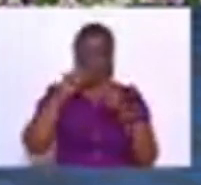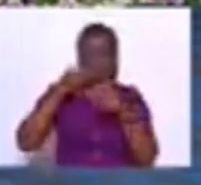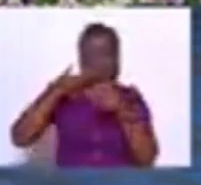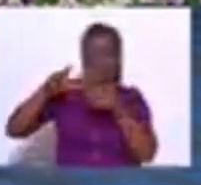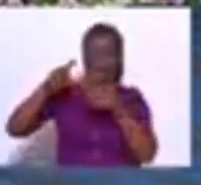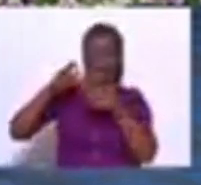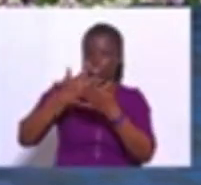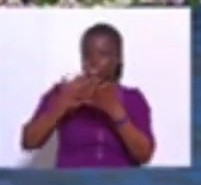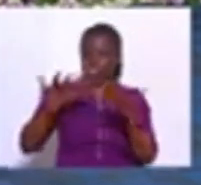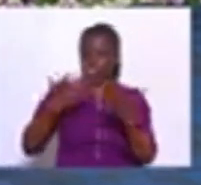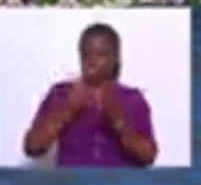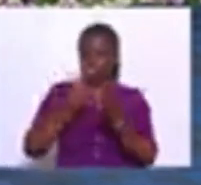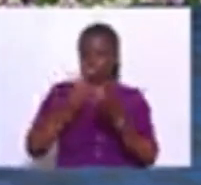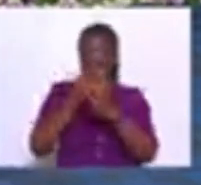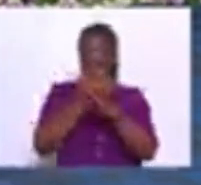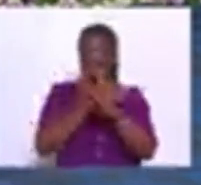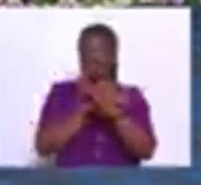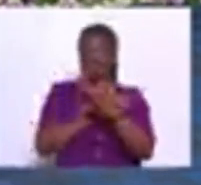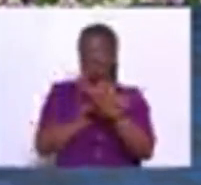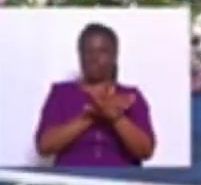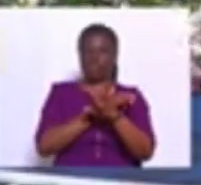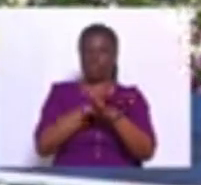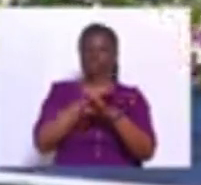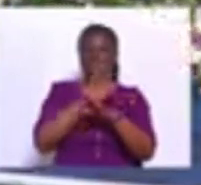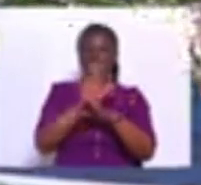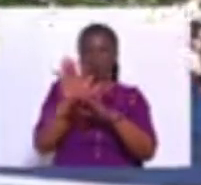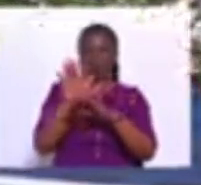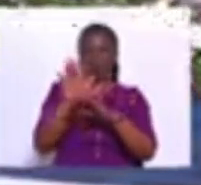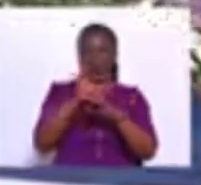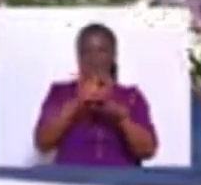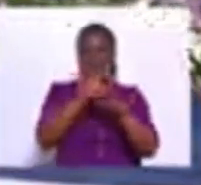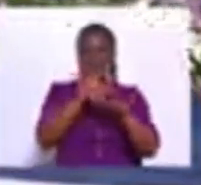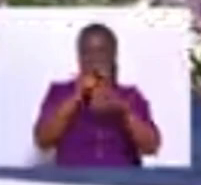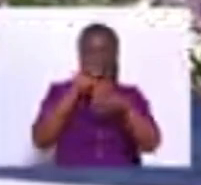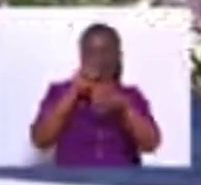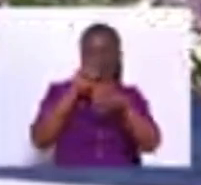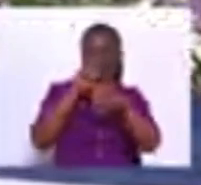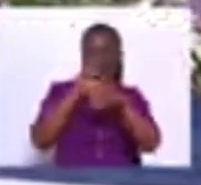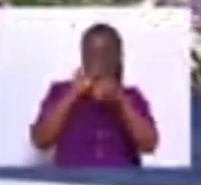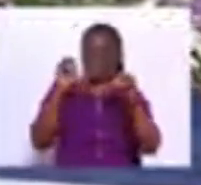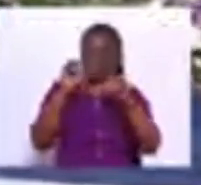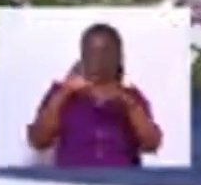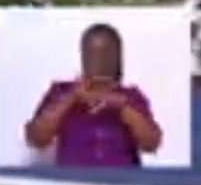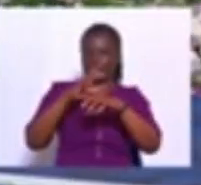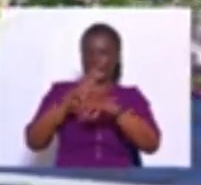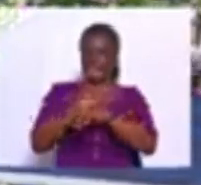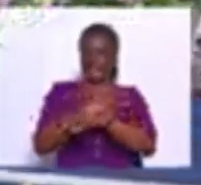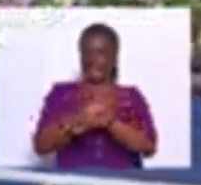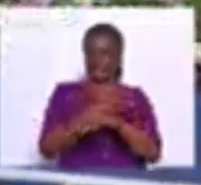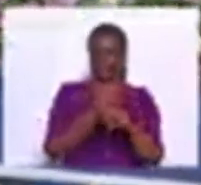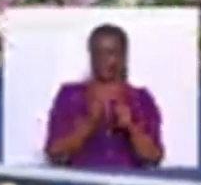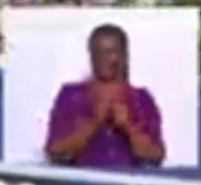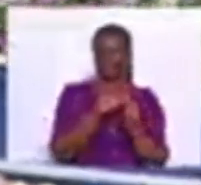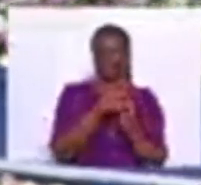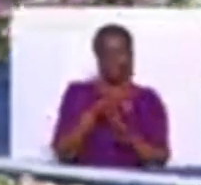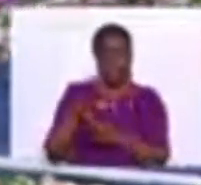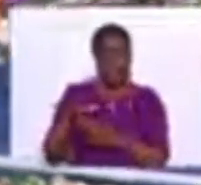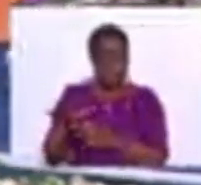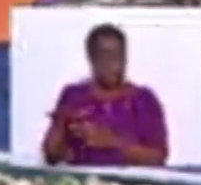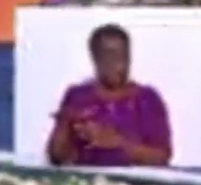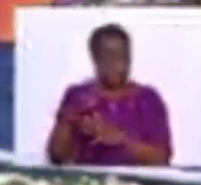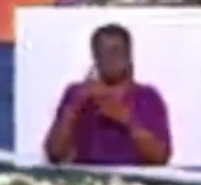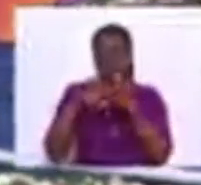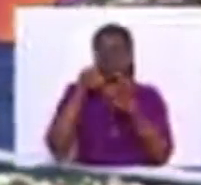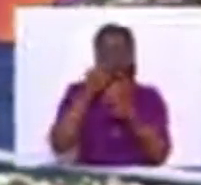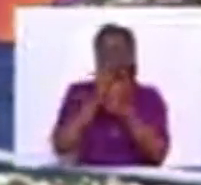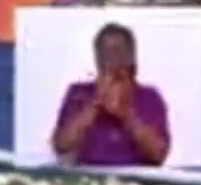your chances of not getting cancer. What on earth do I do if I have cancer? Here's the key.